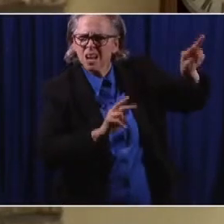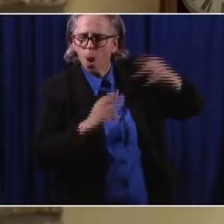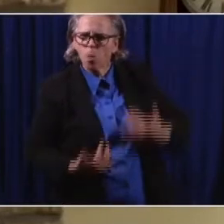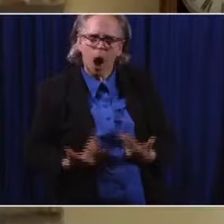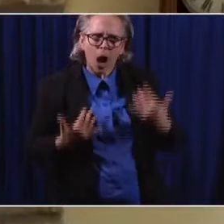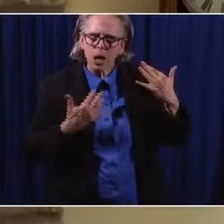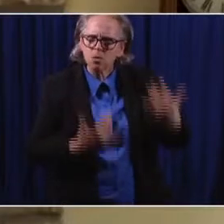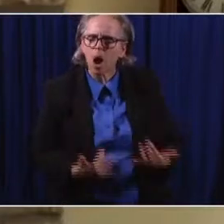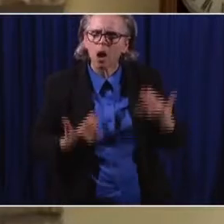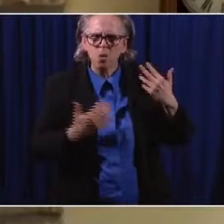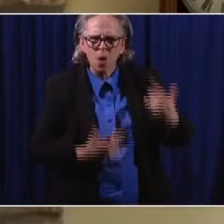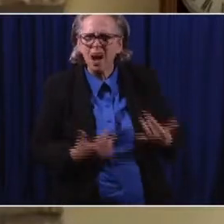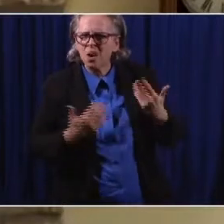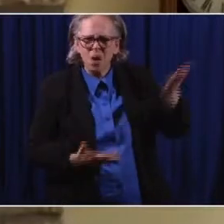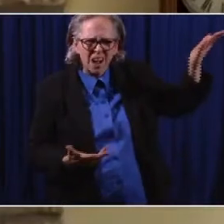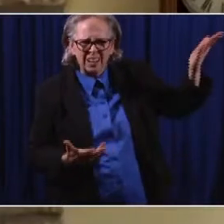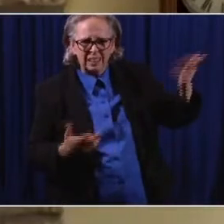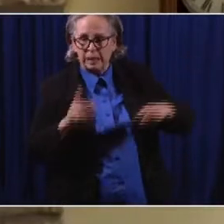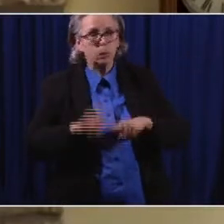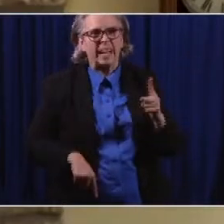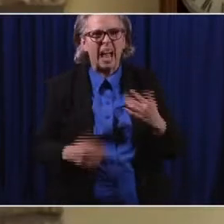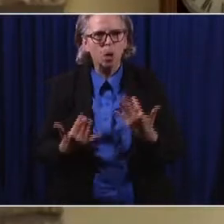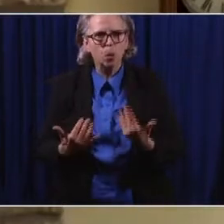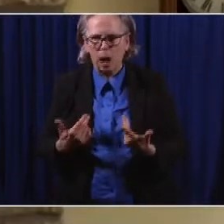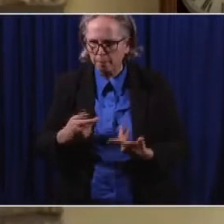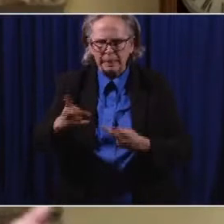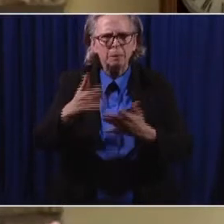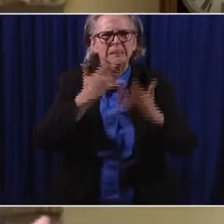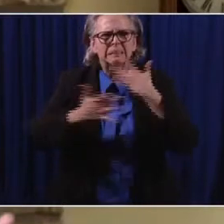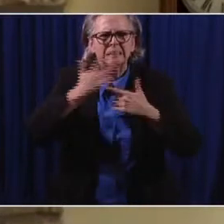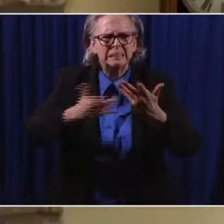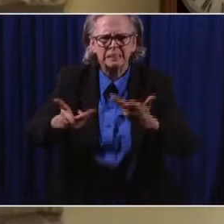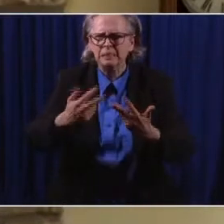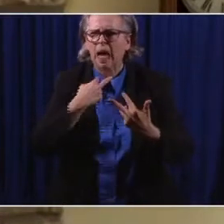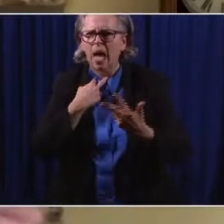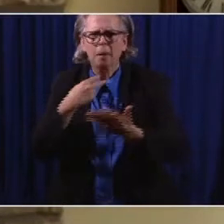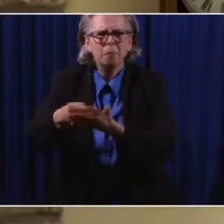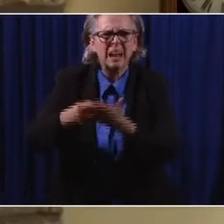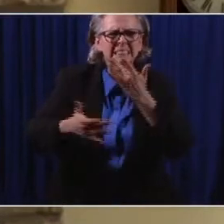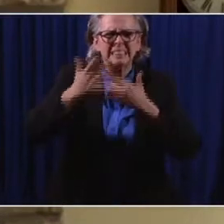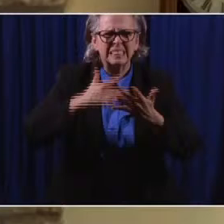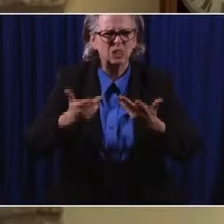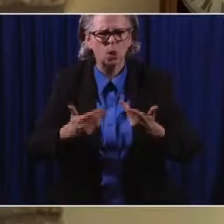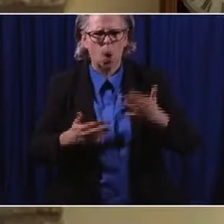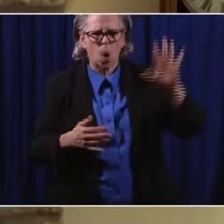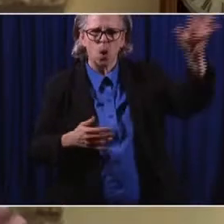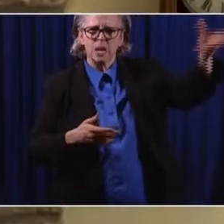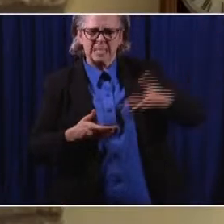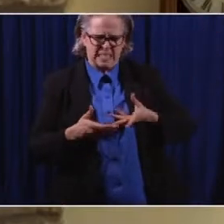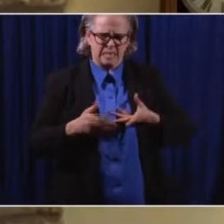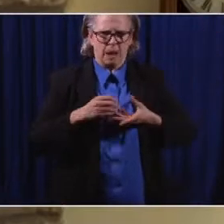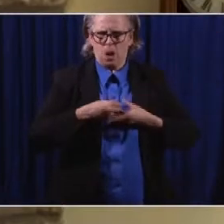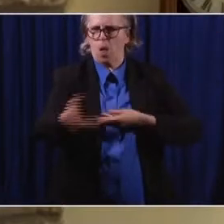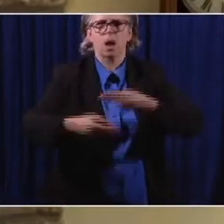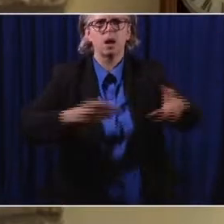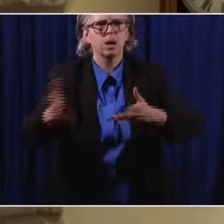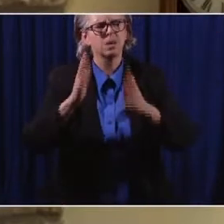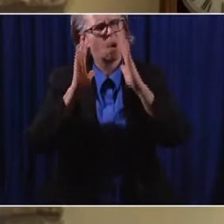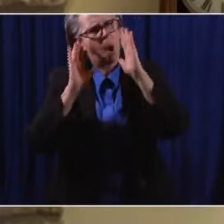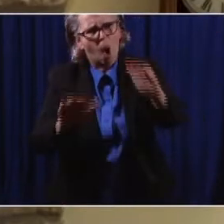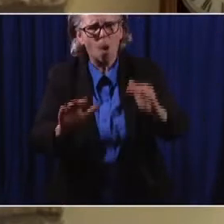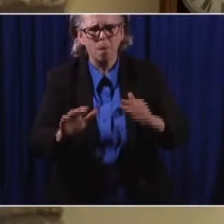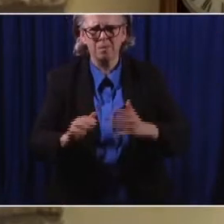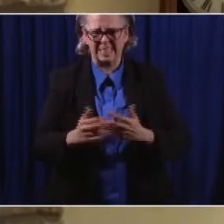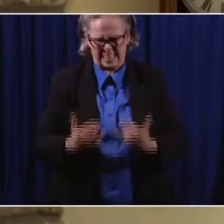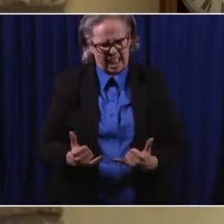wait. And this is something that we think that we can set this money aside, we can push this money out, we can help people now. At the same time, we'll